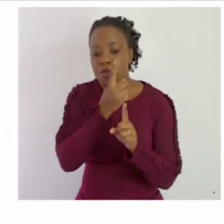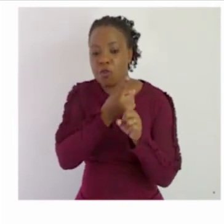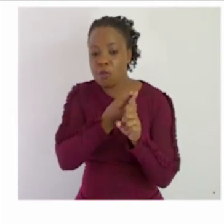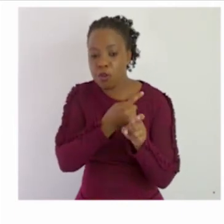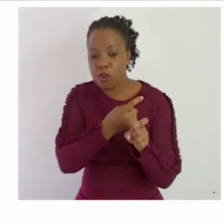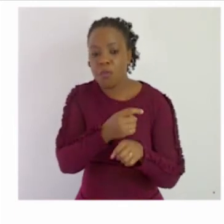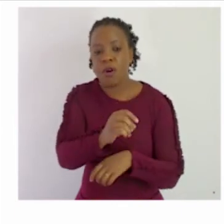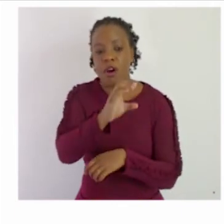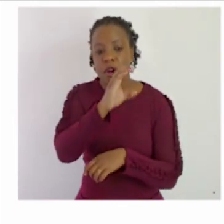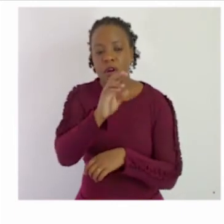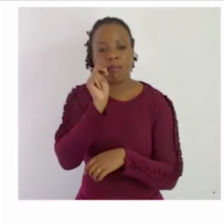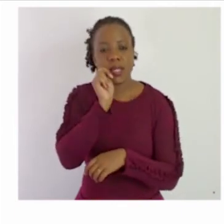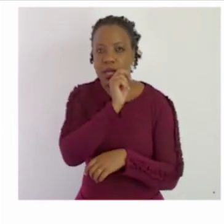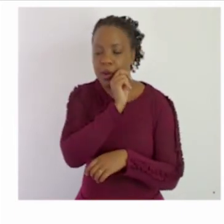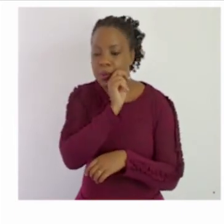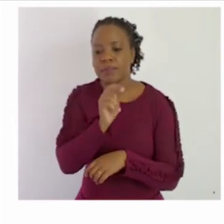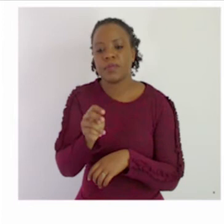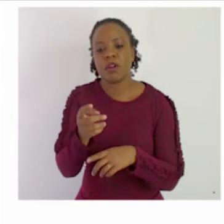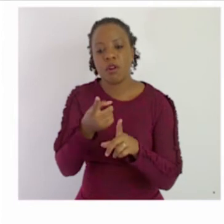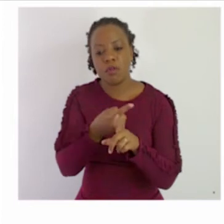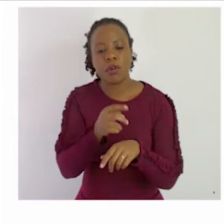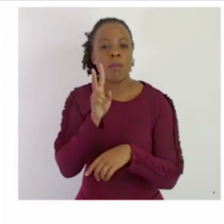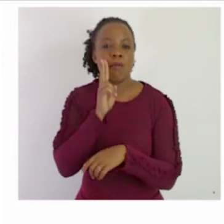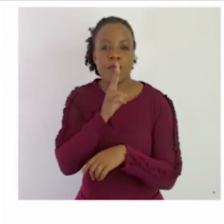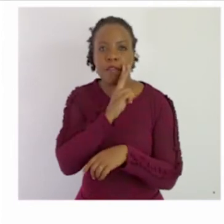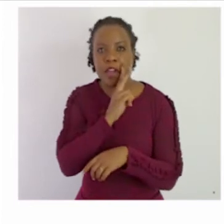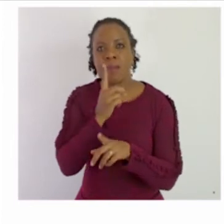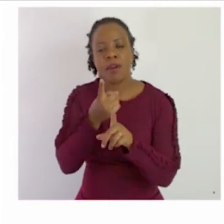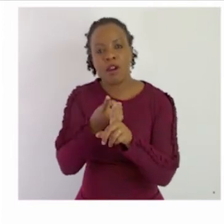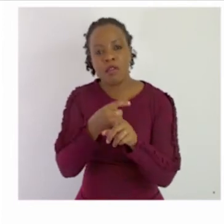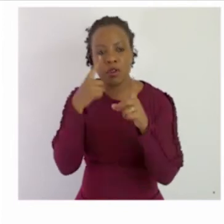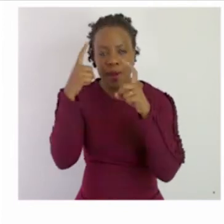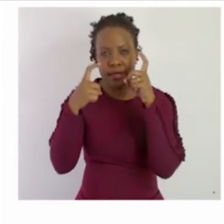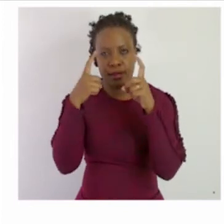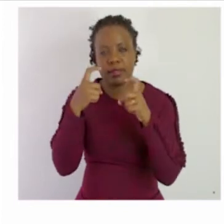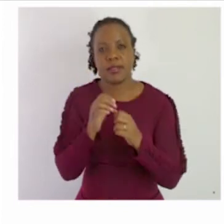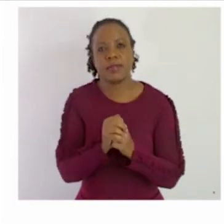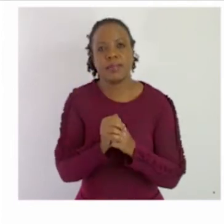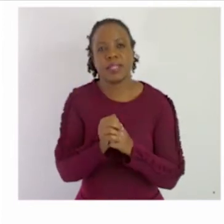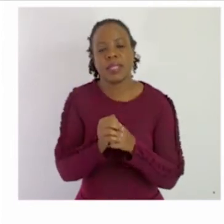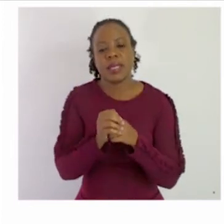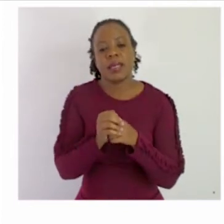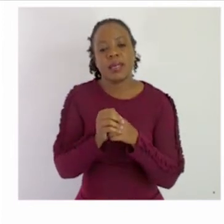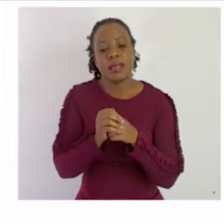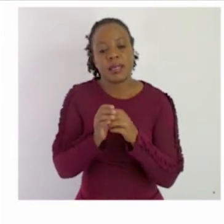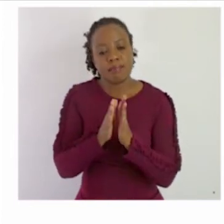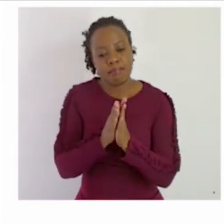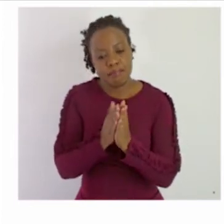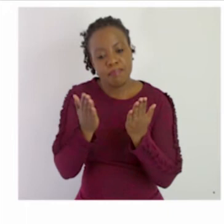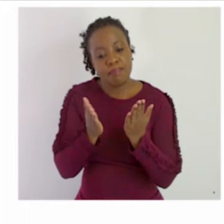adjectives. Let us look at the examples. On the same page, I will start reading from the